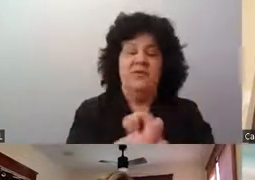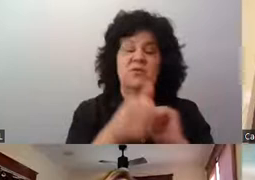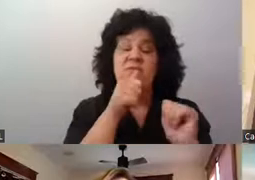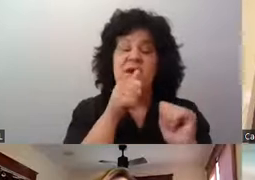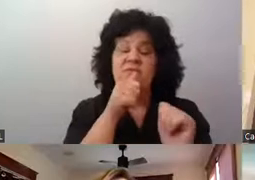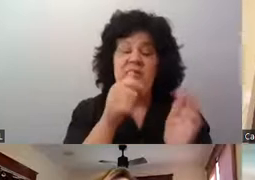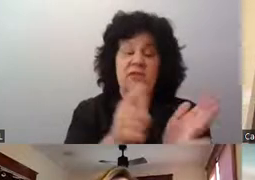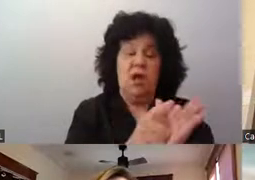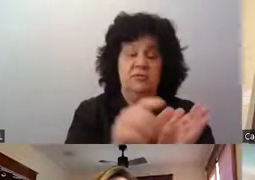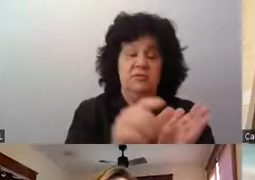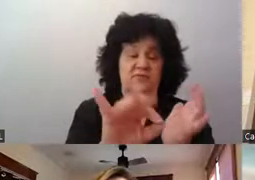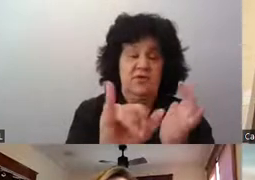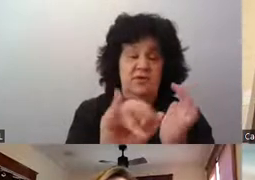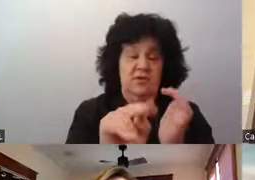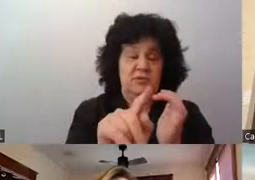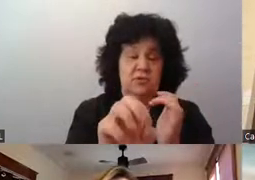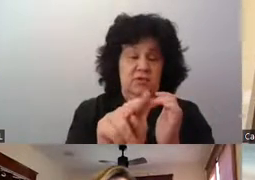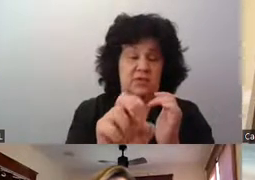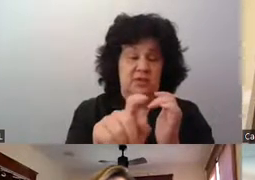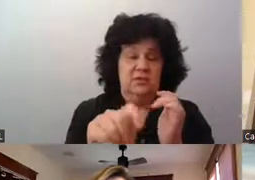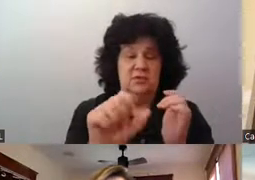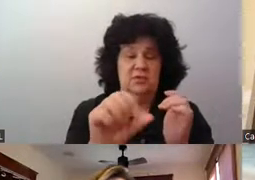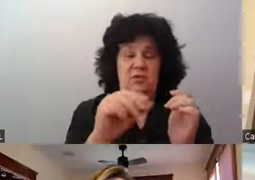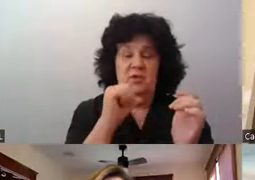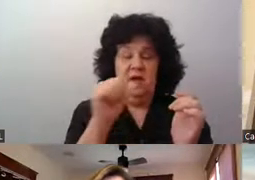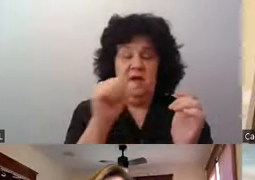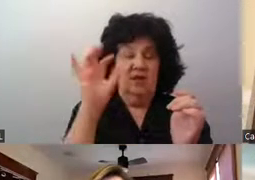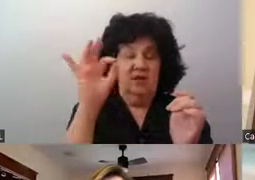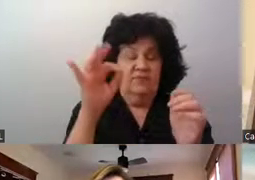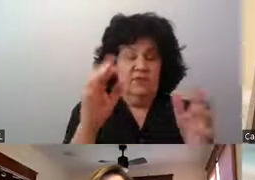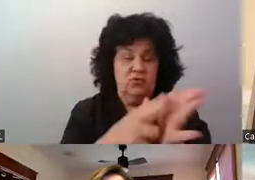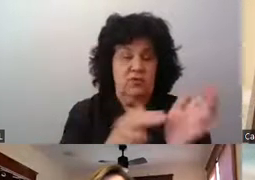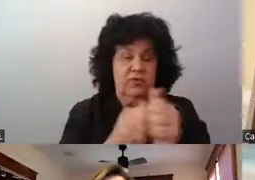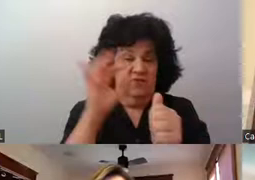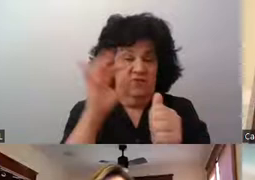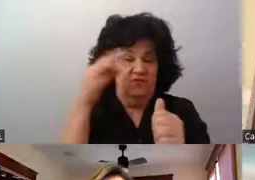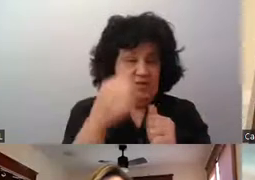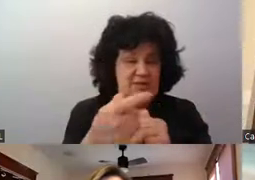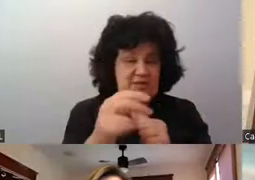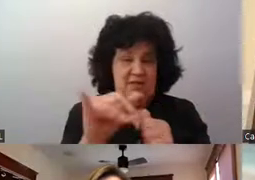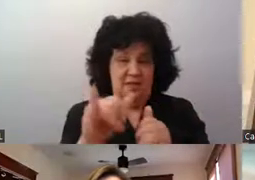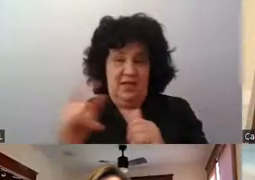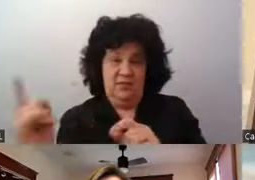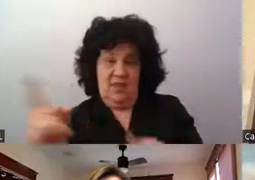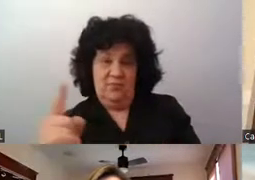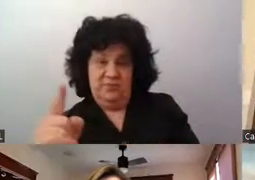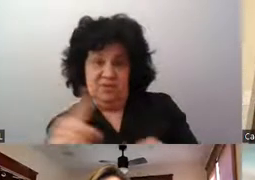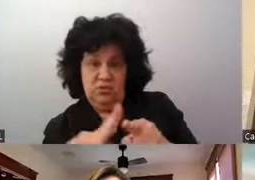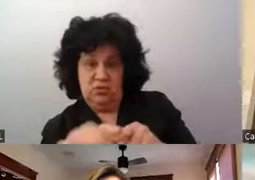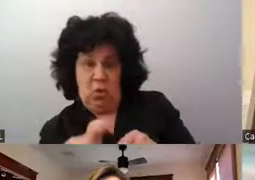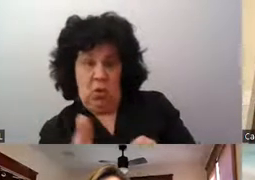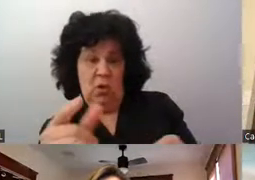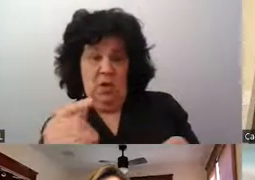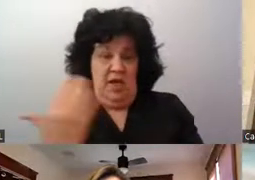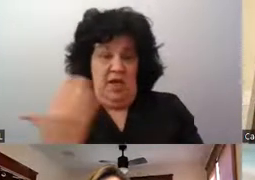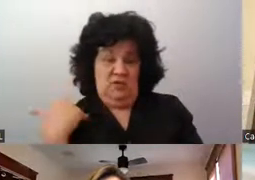the difference between federal agencies visiting the tool and where they're coming from. We used to see that information on the back end of